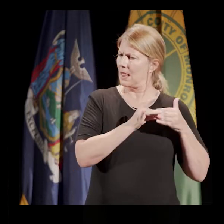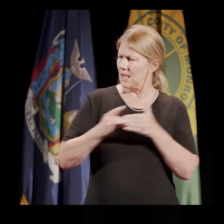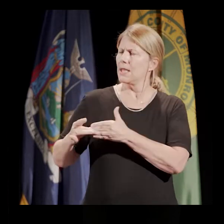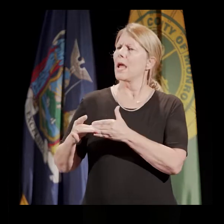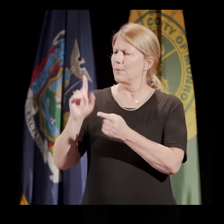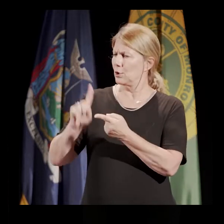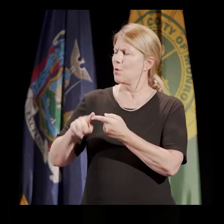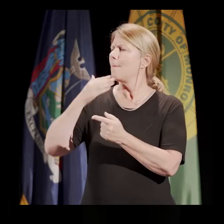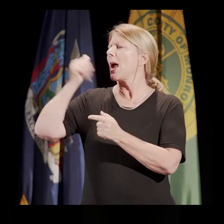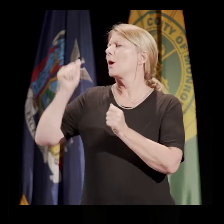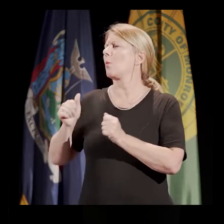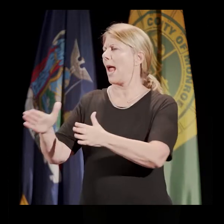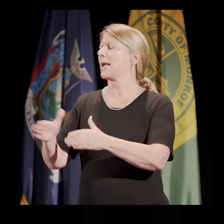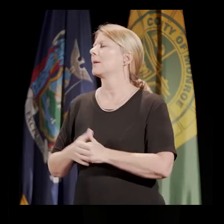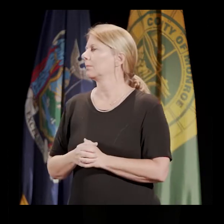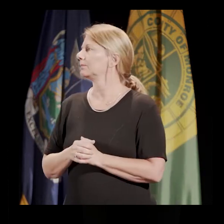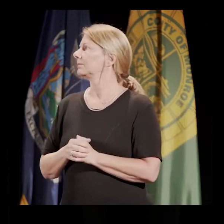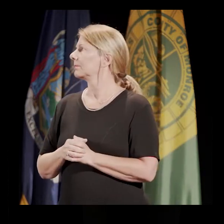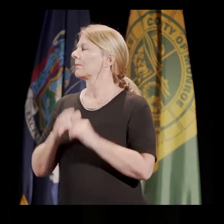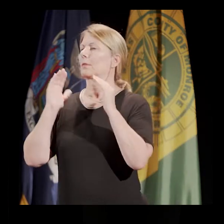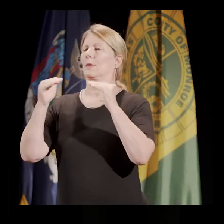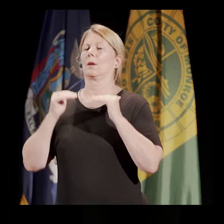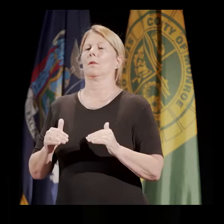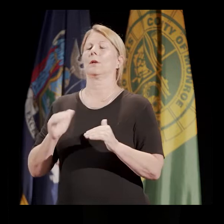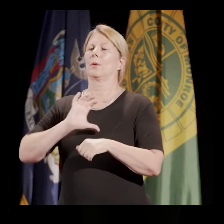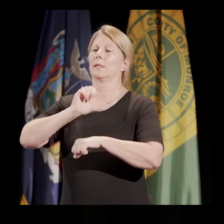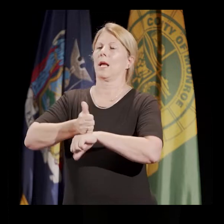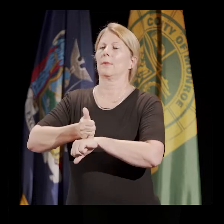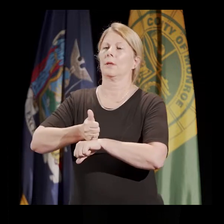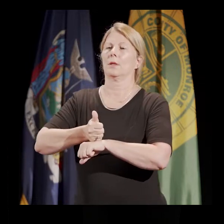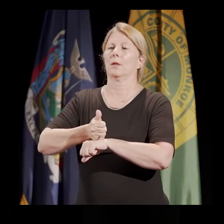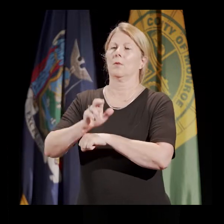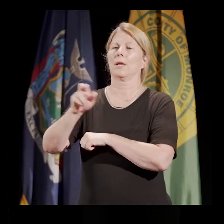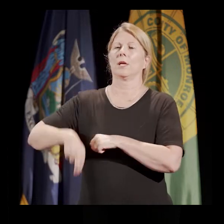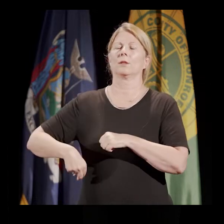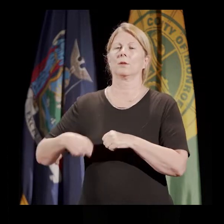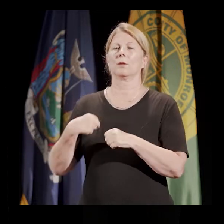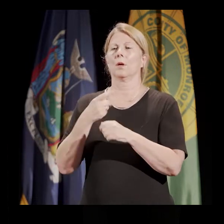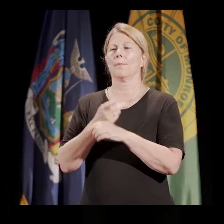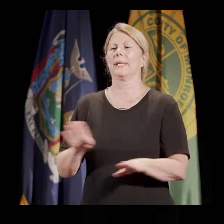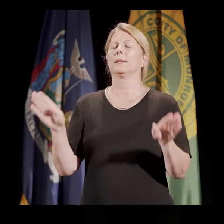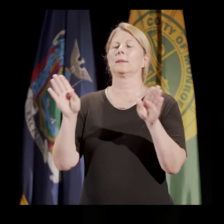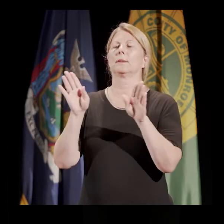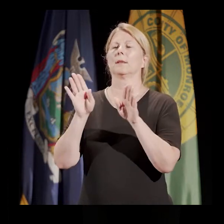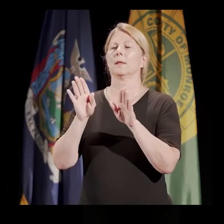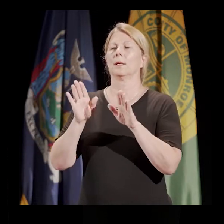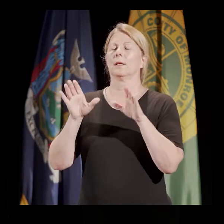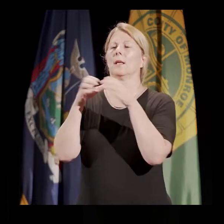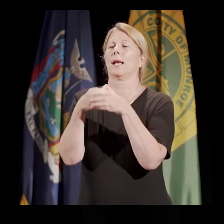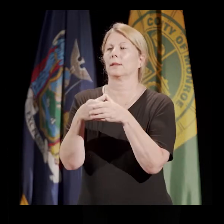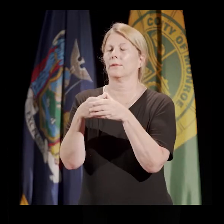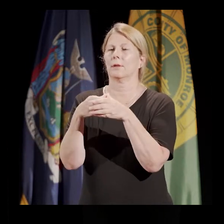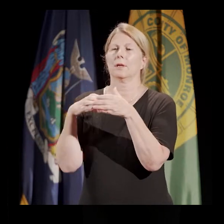In the Office of Violence Prevention Services, we have also established the Rochester Peace Collective, which is a consortium of human service agencies